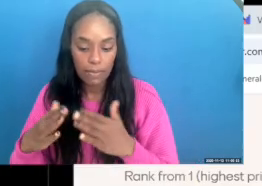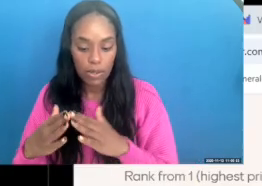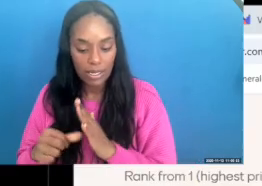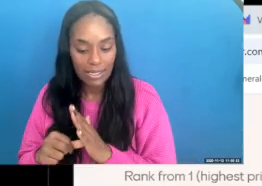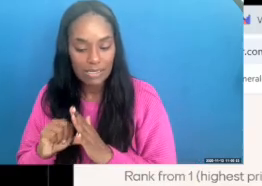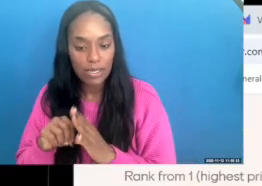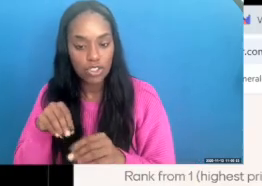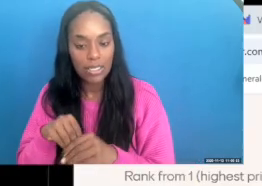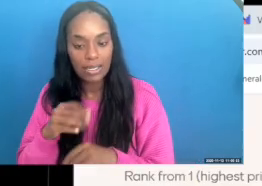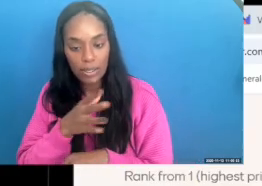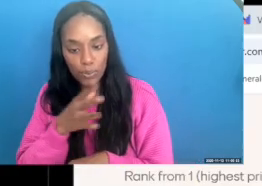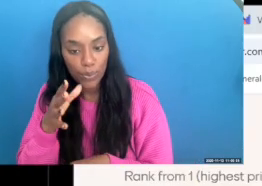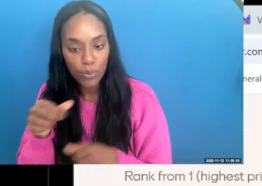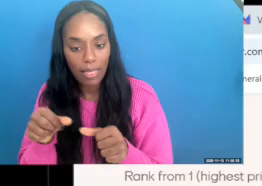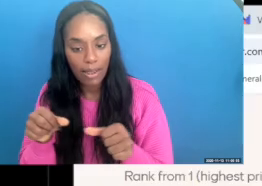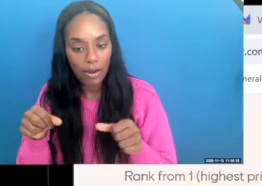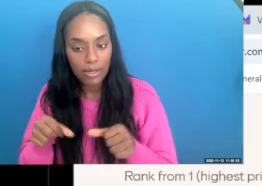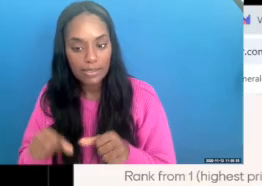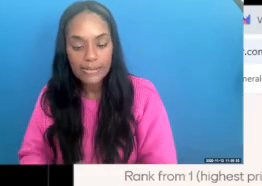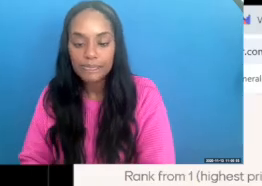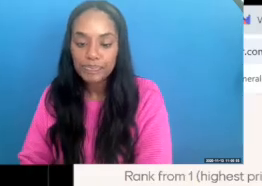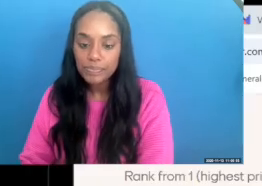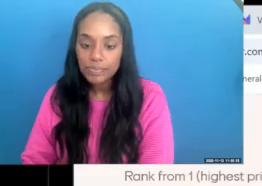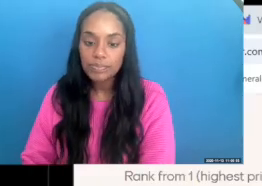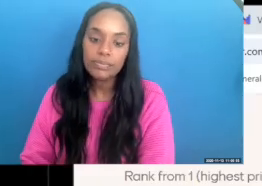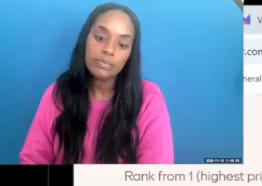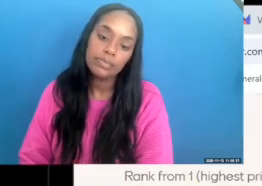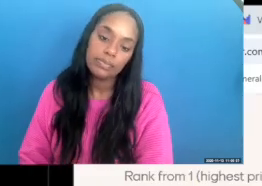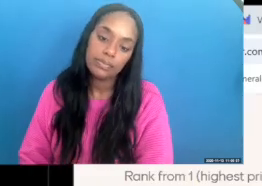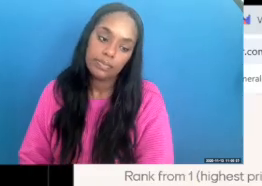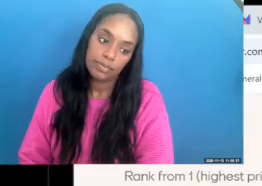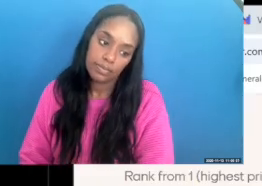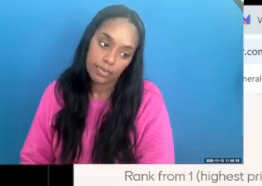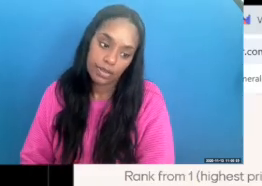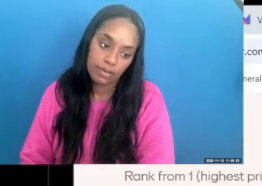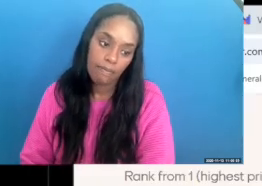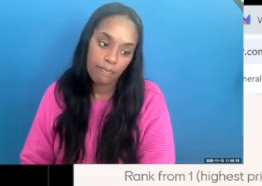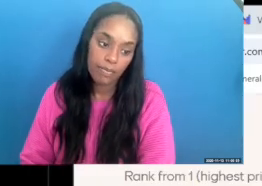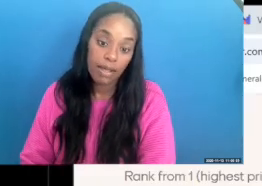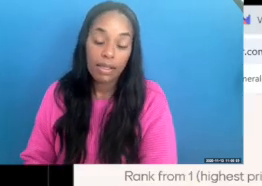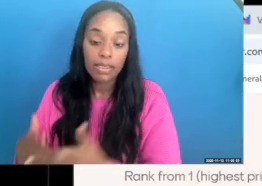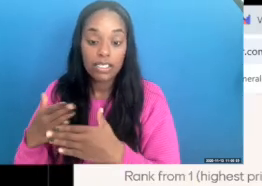just not available in these types of communities, especially in rural areas.